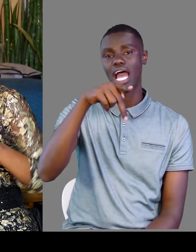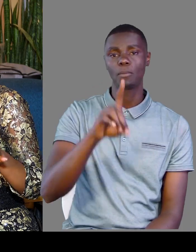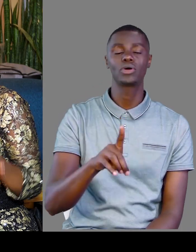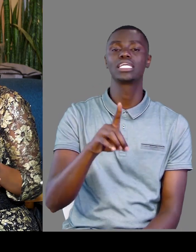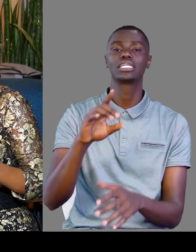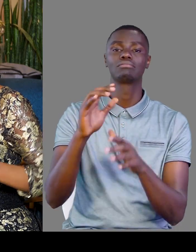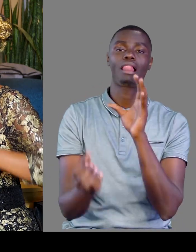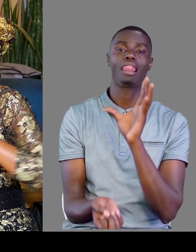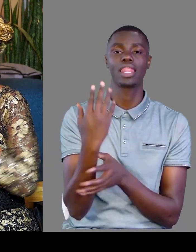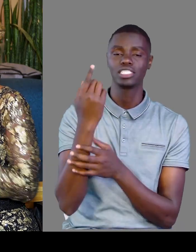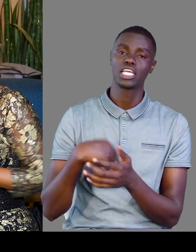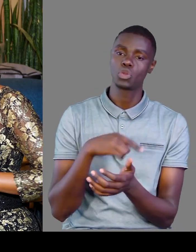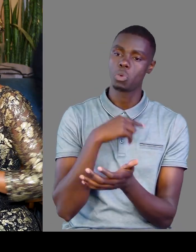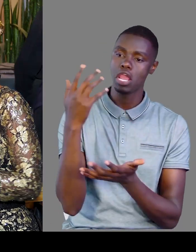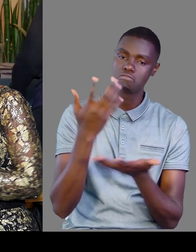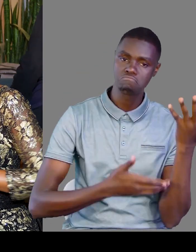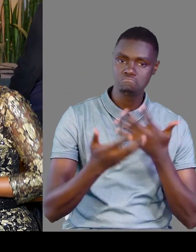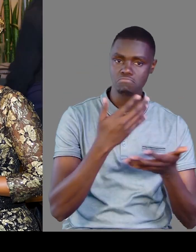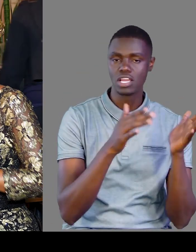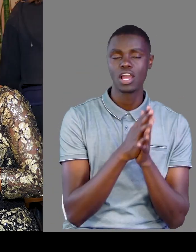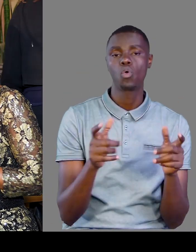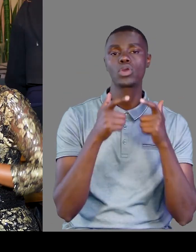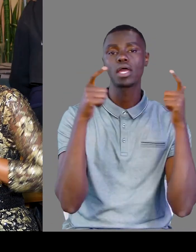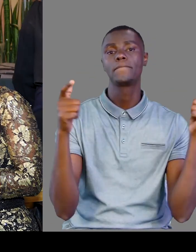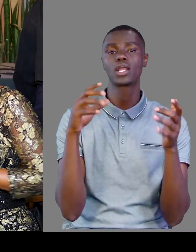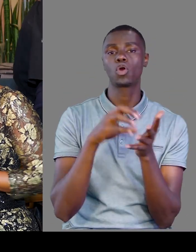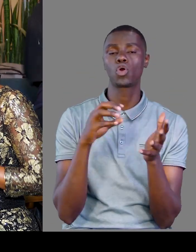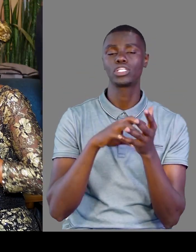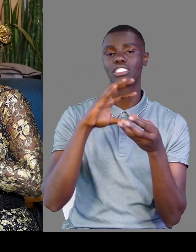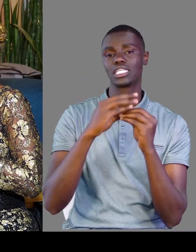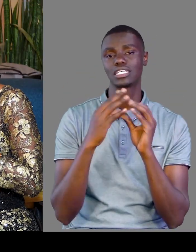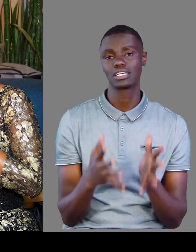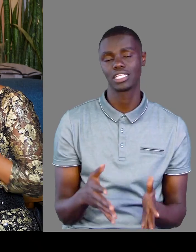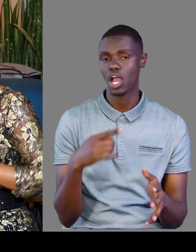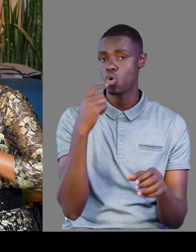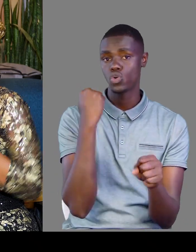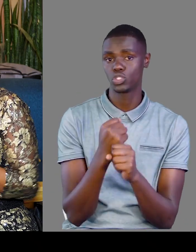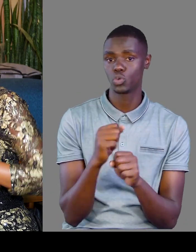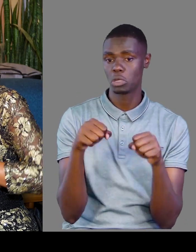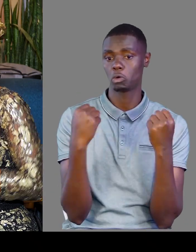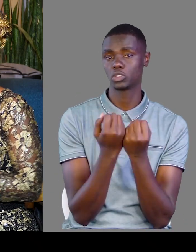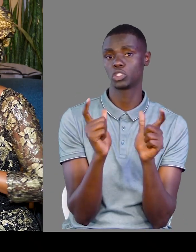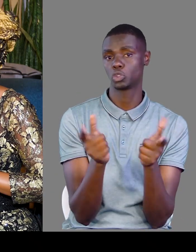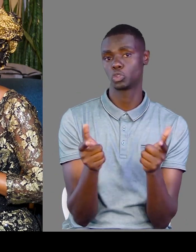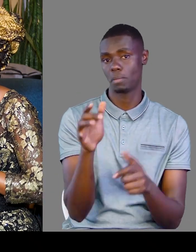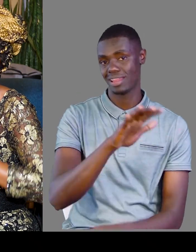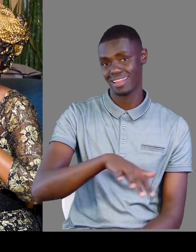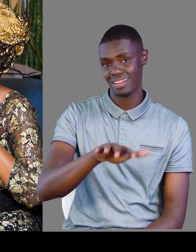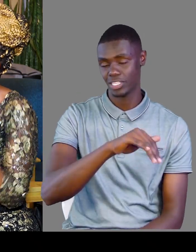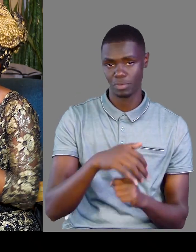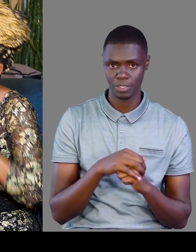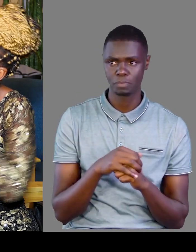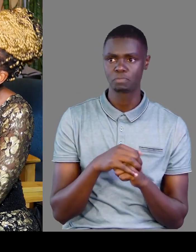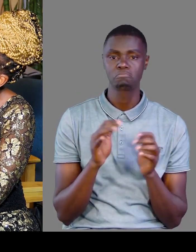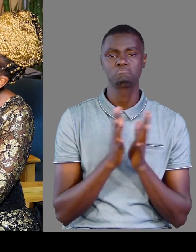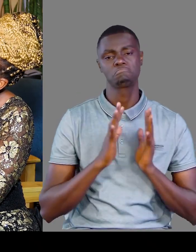and we are hanging out with a very big content creator who is doing it on the social media space. Guys, give it